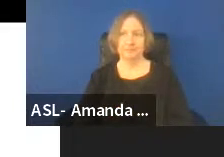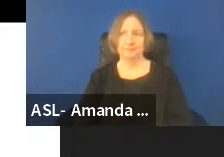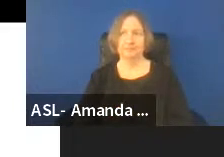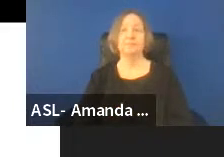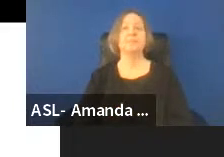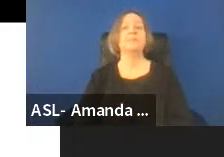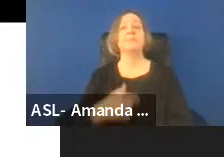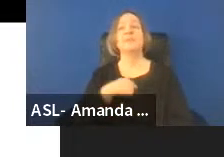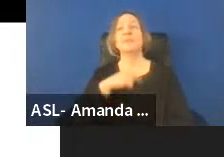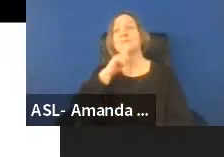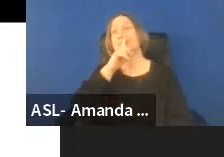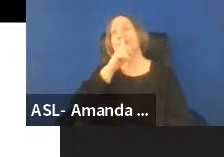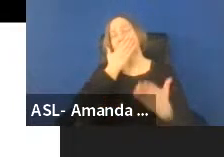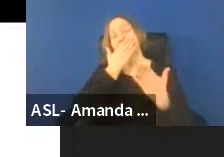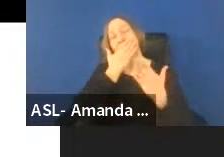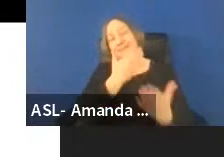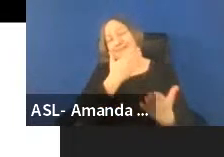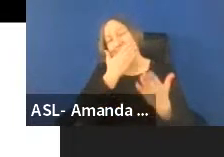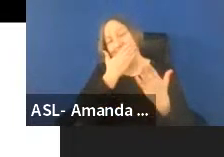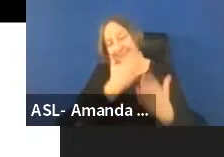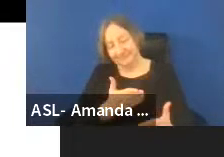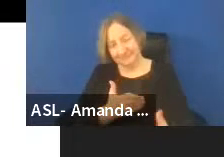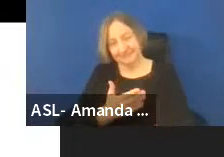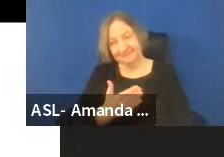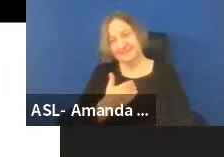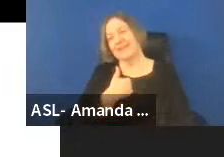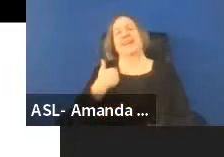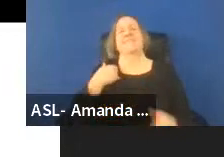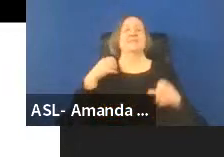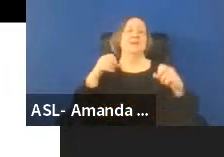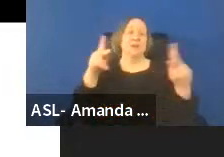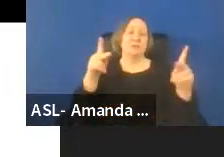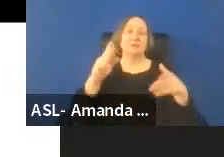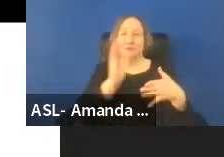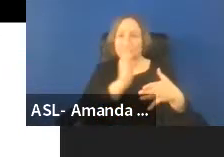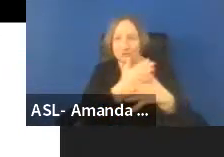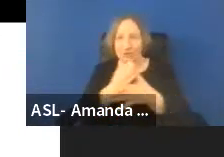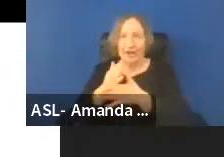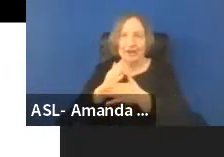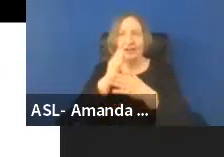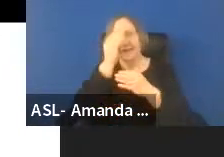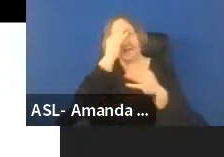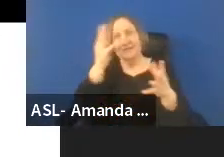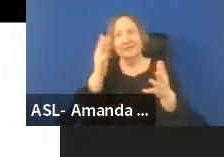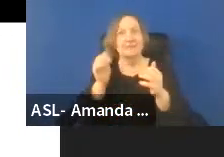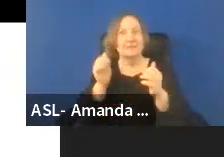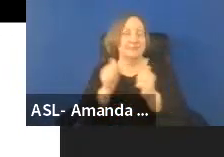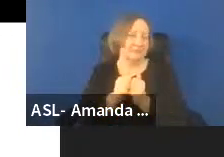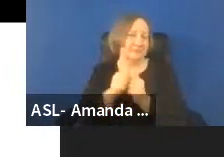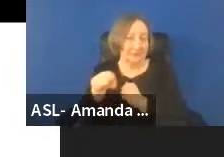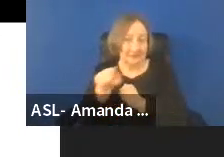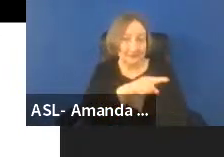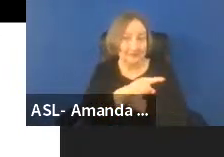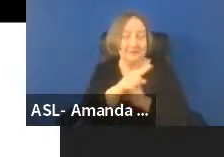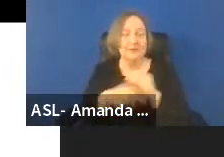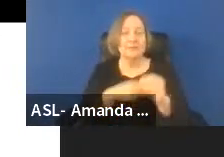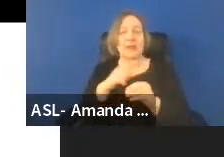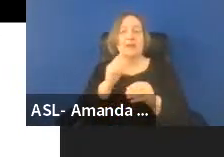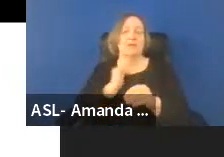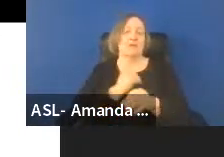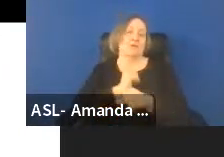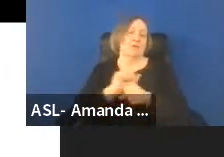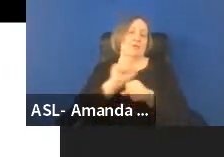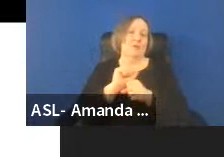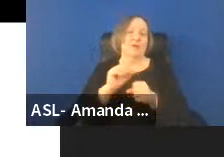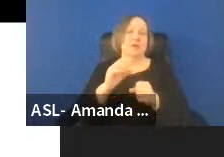I am so grateful that I had this opportunity to share information with you about the work we do